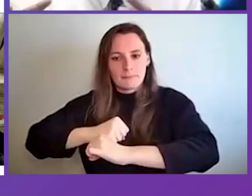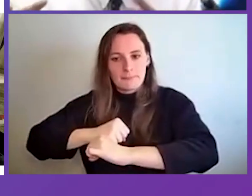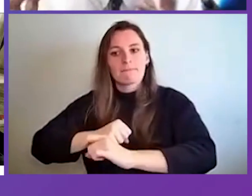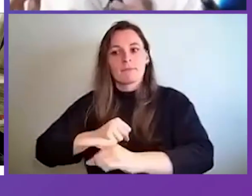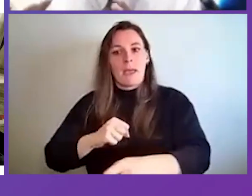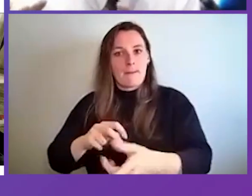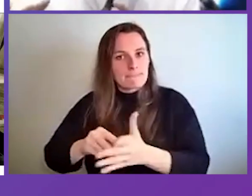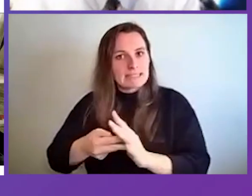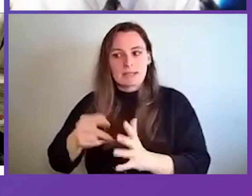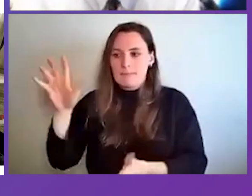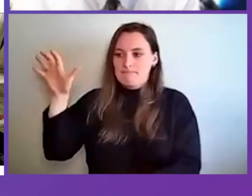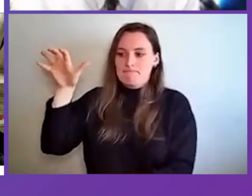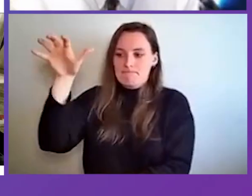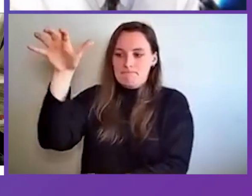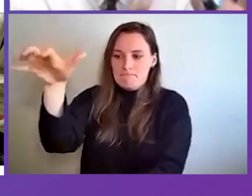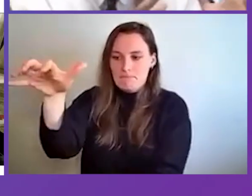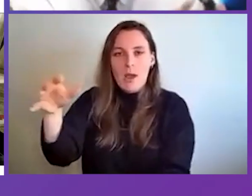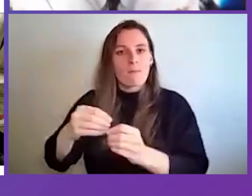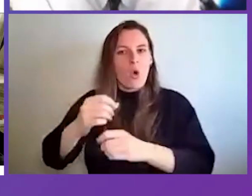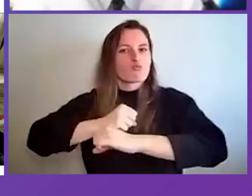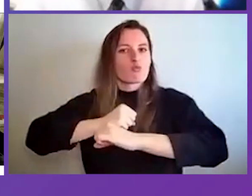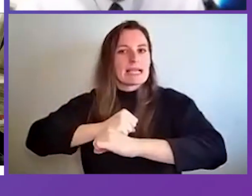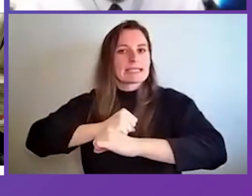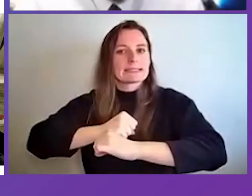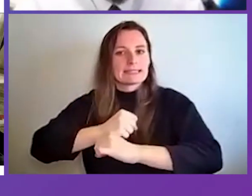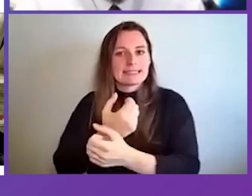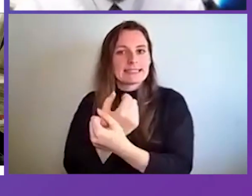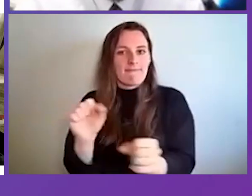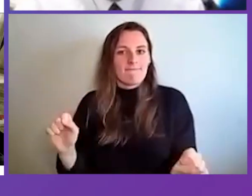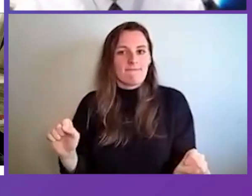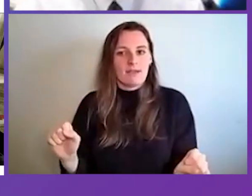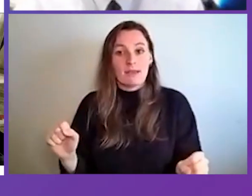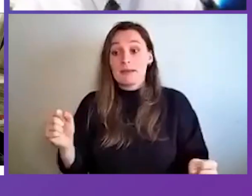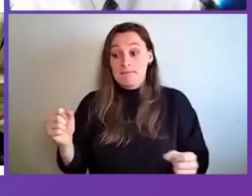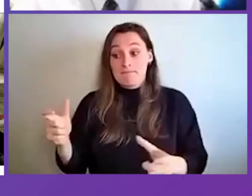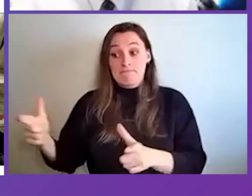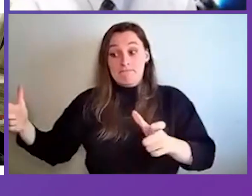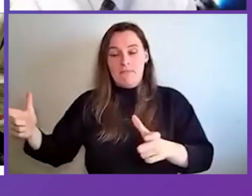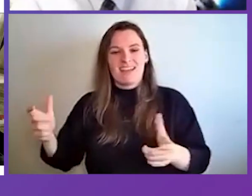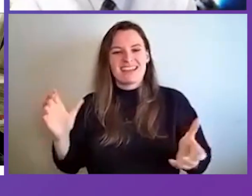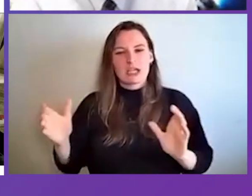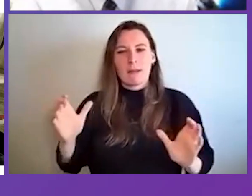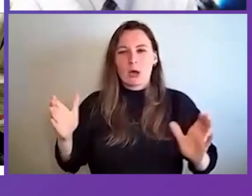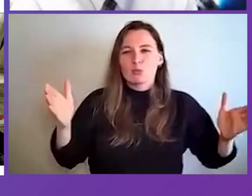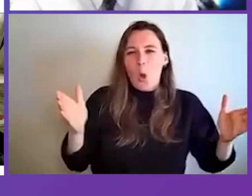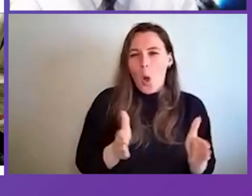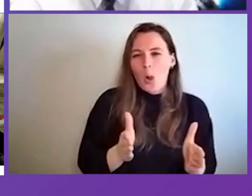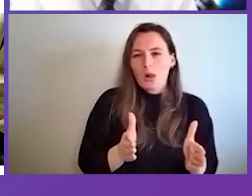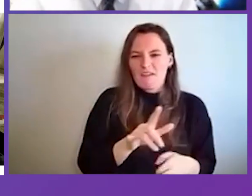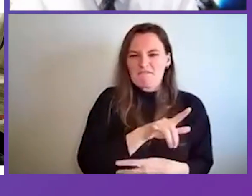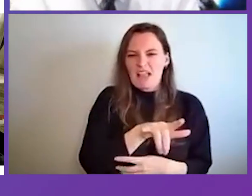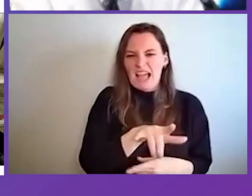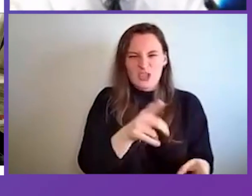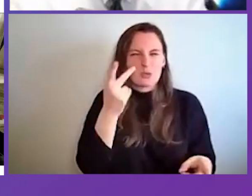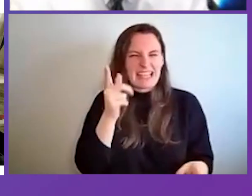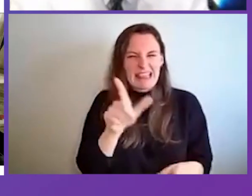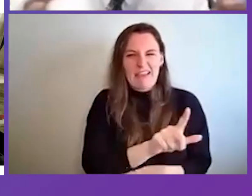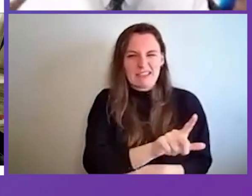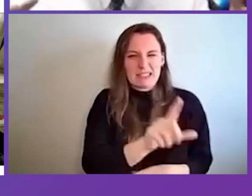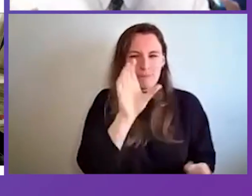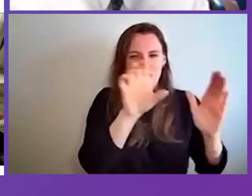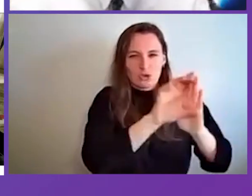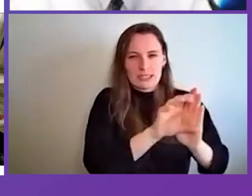will tend to be more protected compared to a narrow body aircraft, the picture that you see on the left, what also called